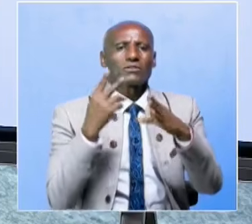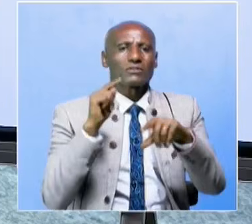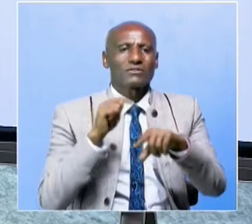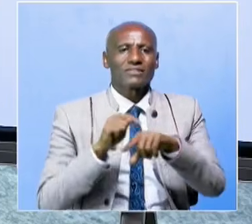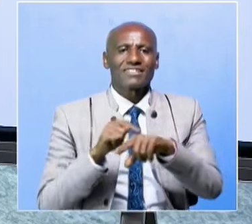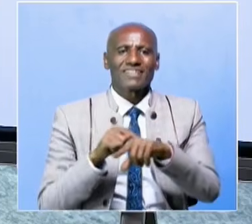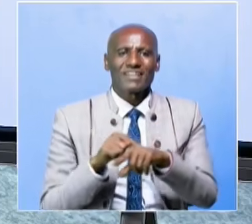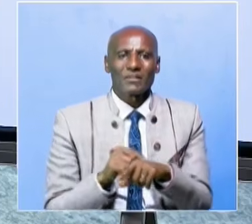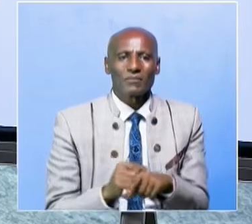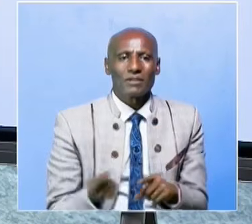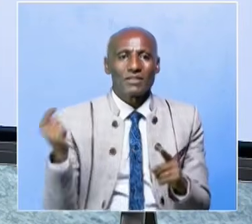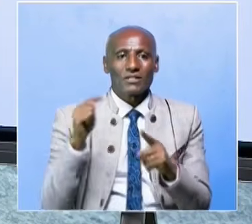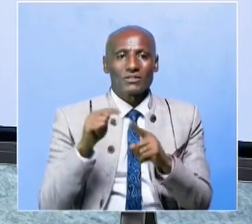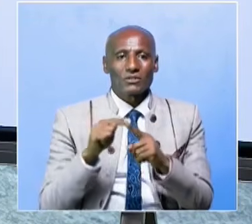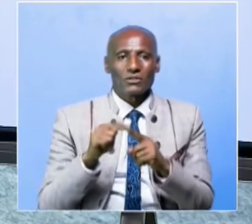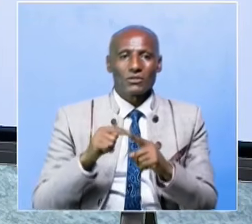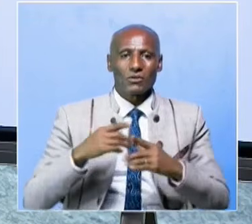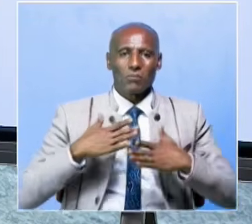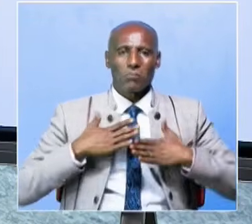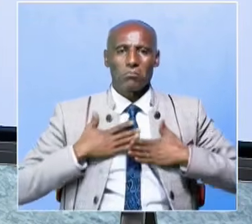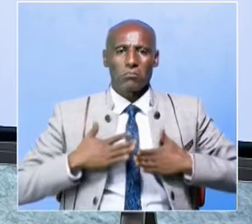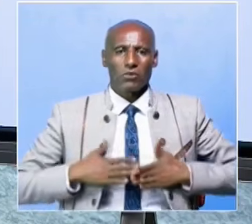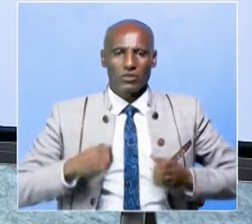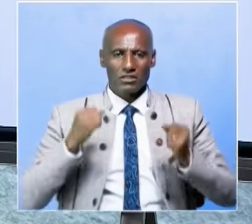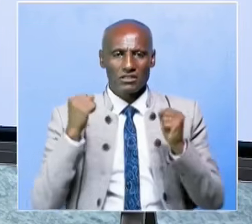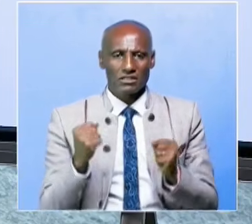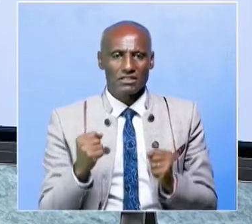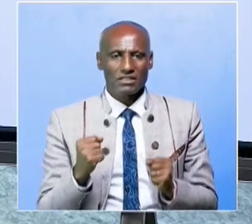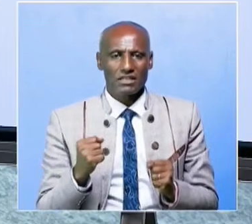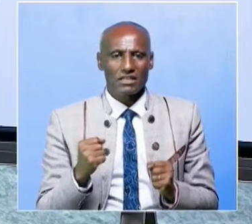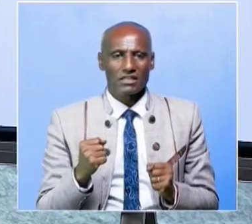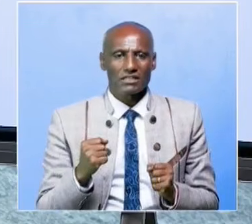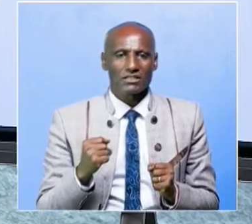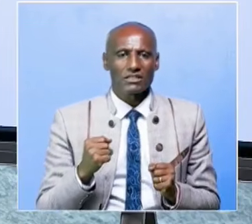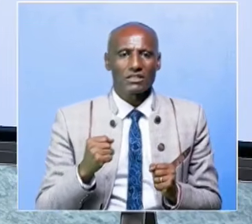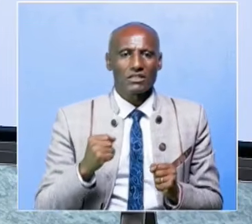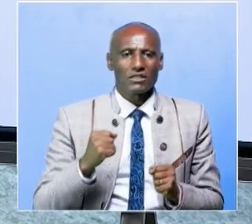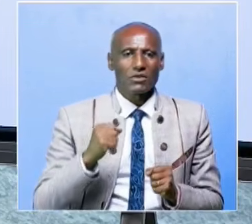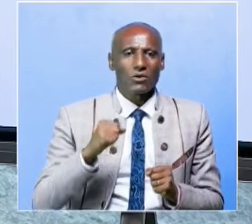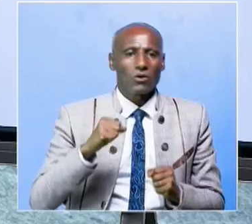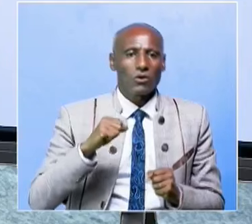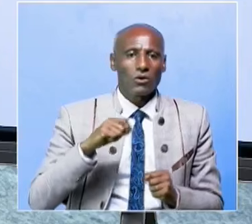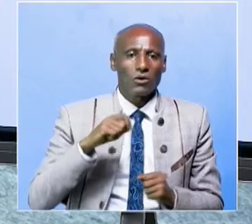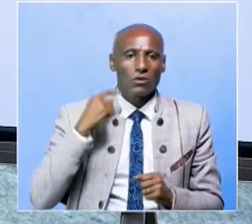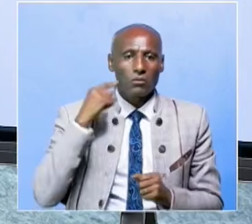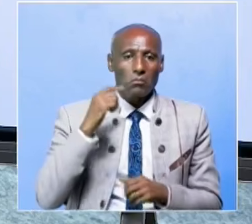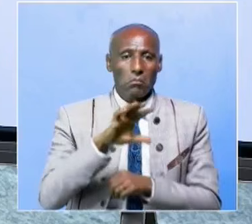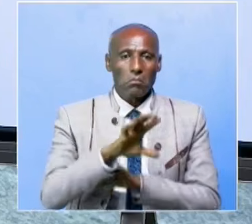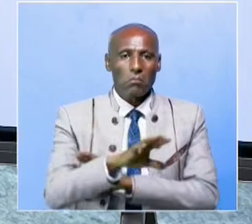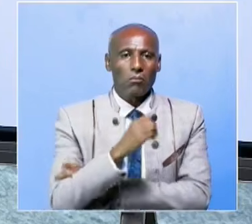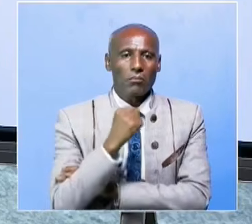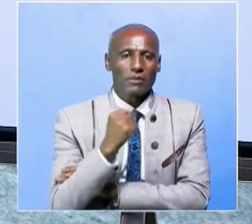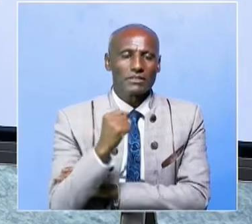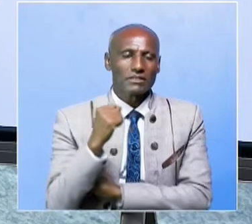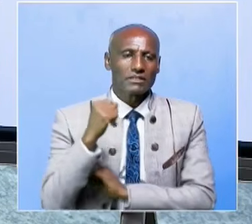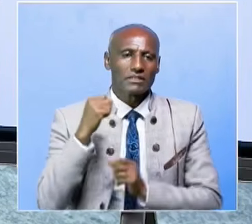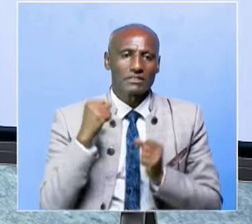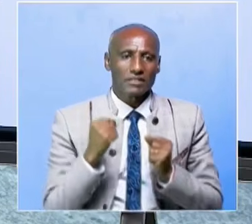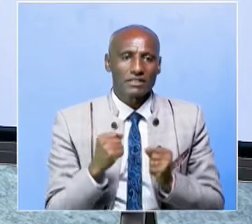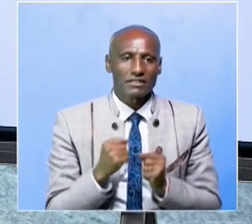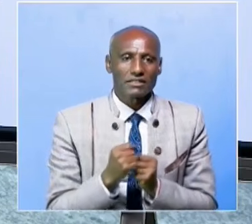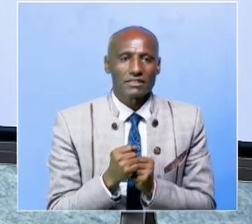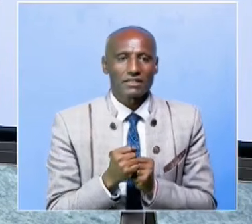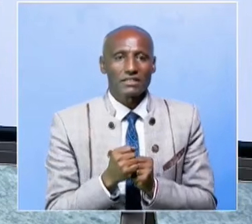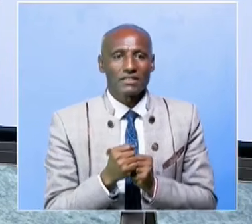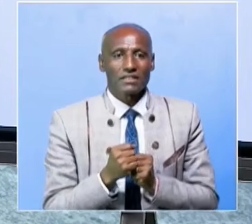to enhance your body strength or your muscle strength, you should do this and that exercise. So